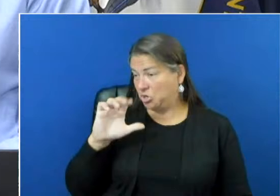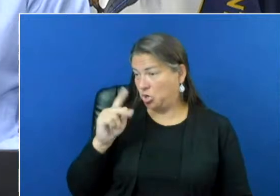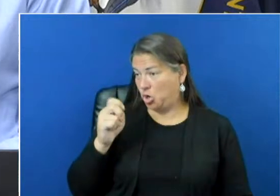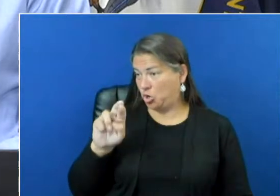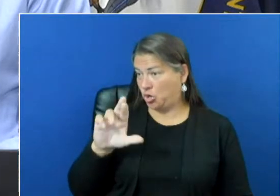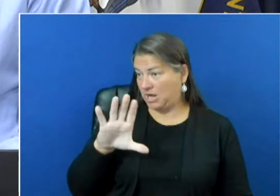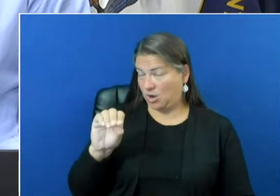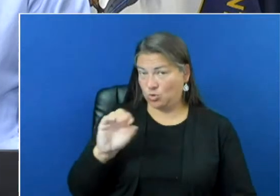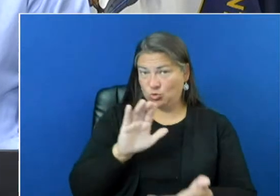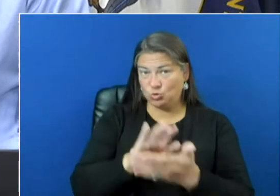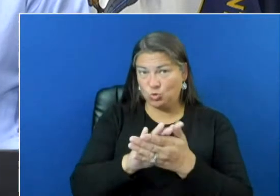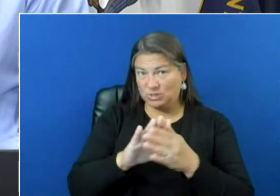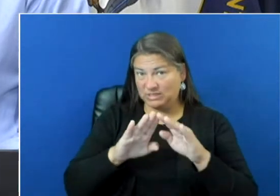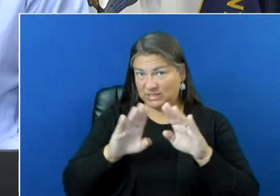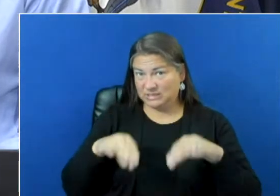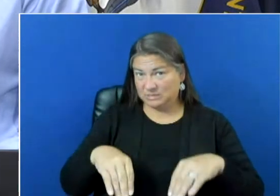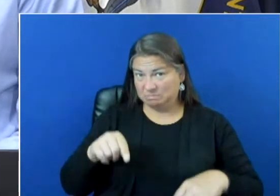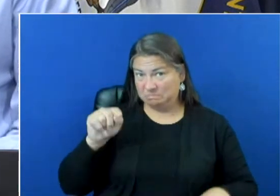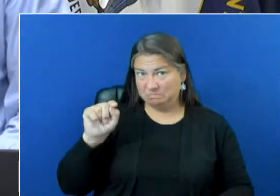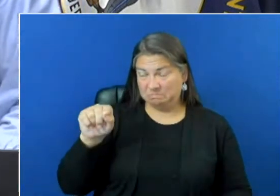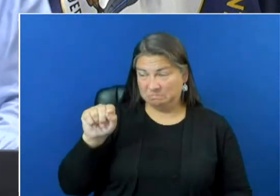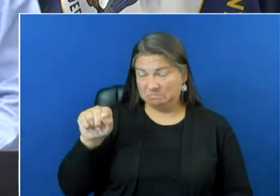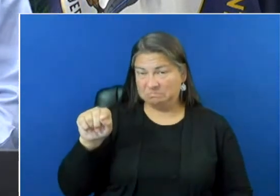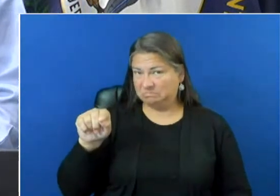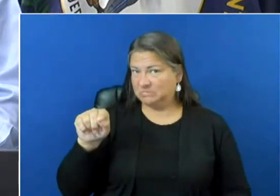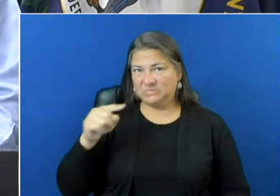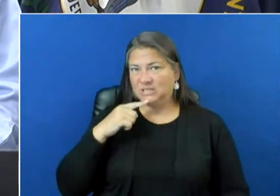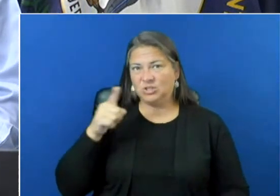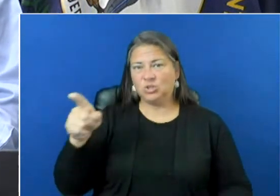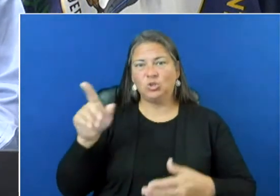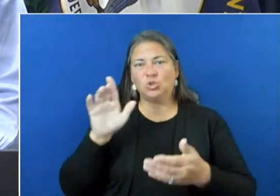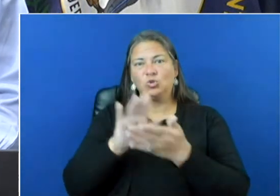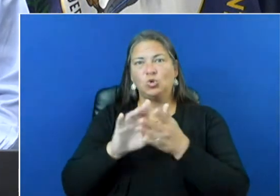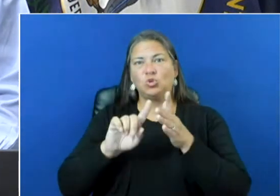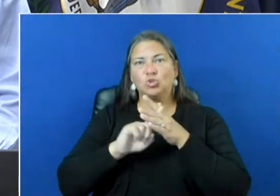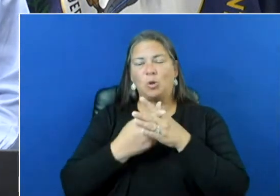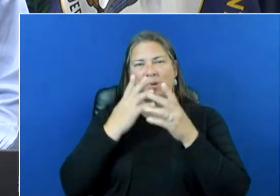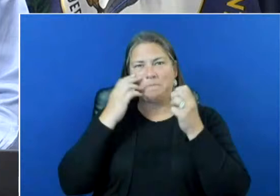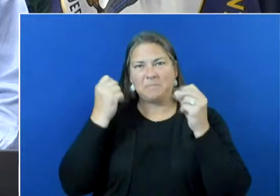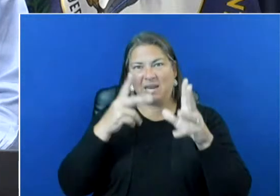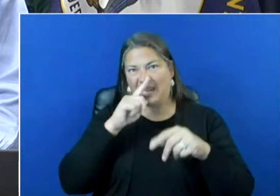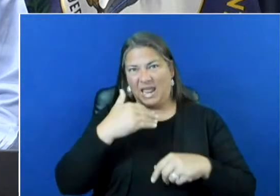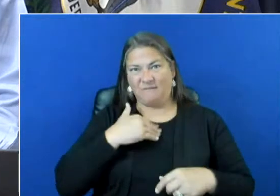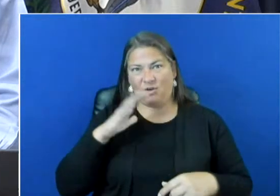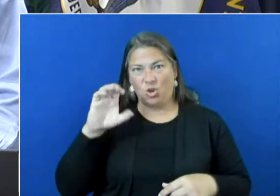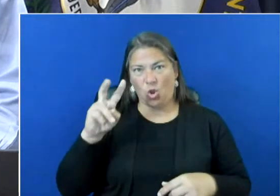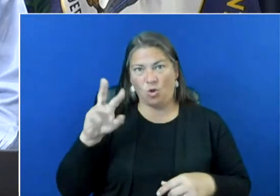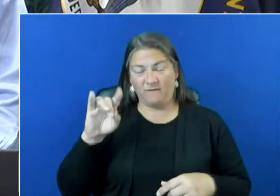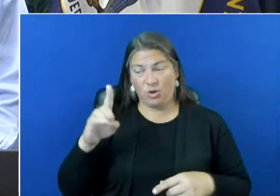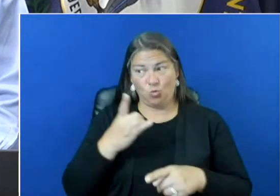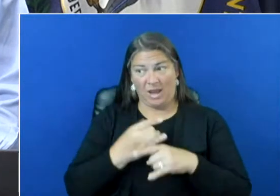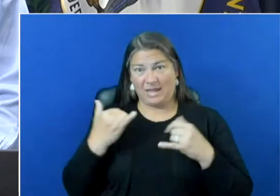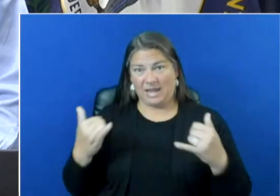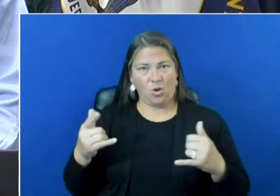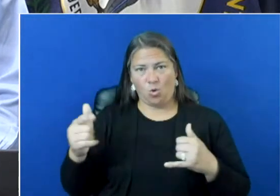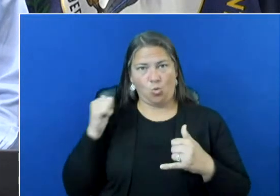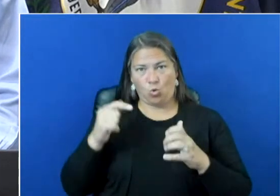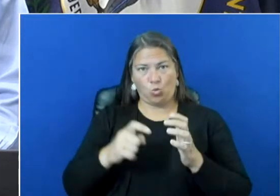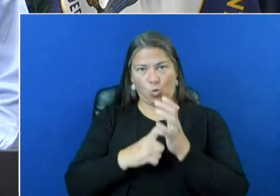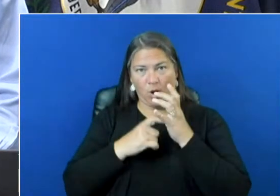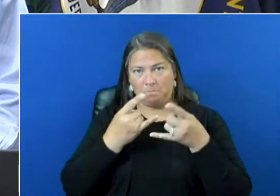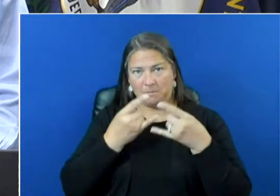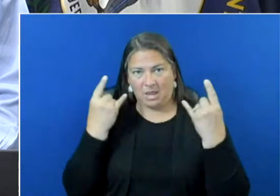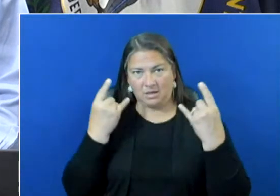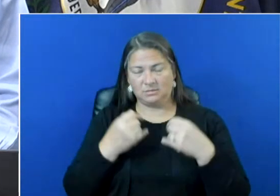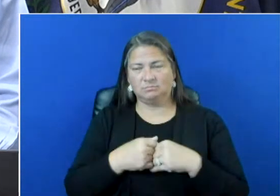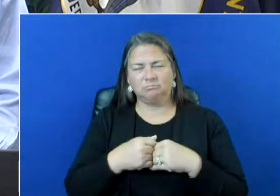System is pushing back the start of school because so many kids have COVID. And right now, they won't require masks. As of